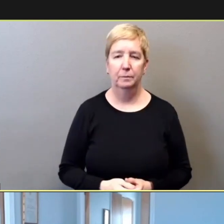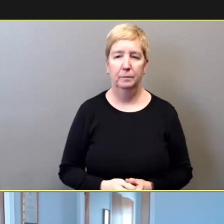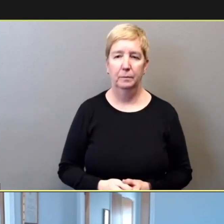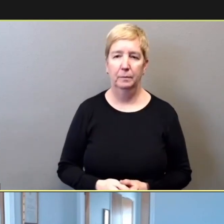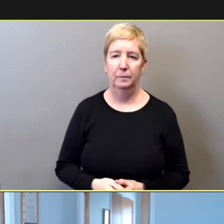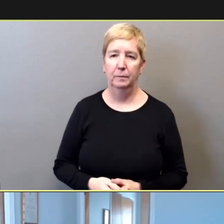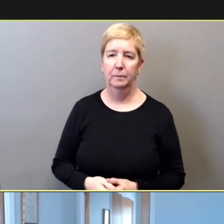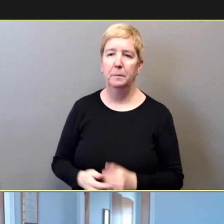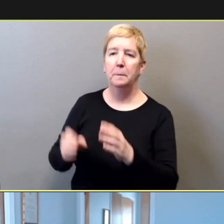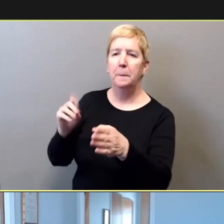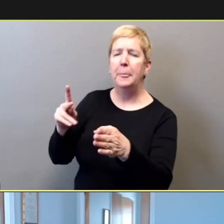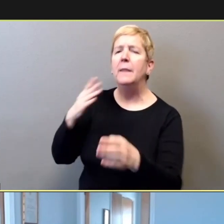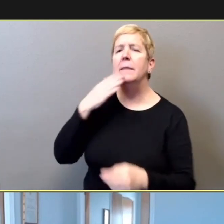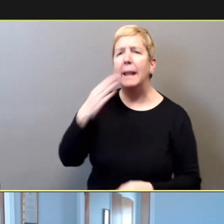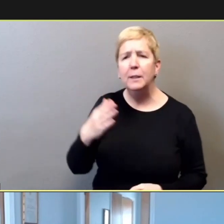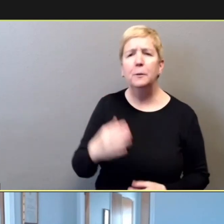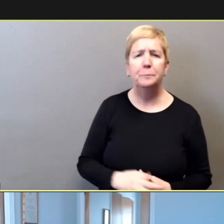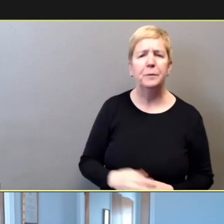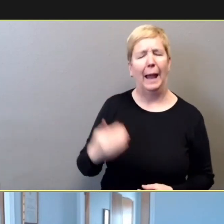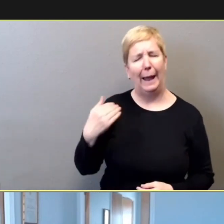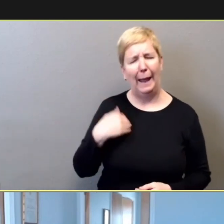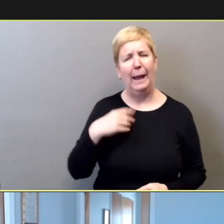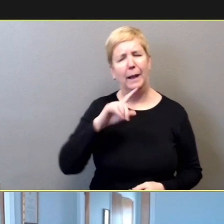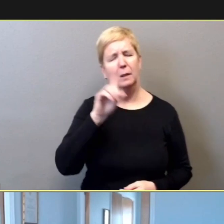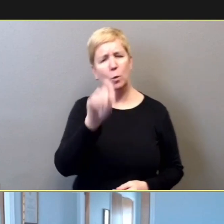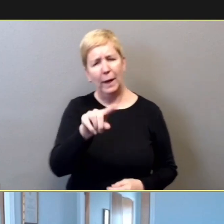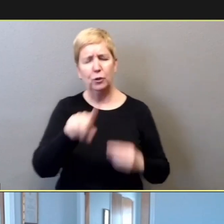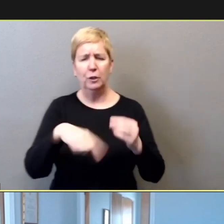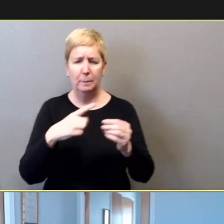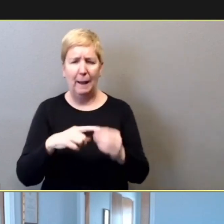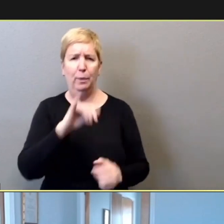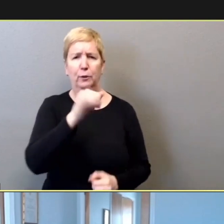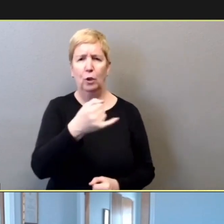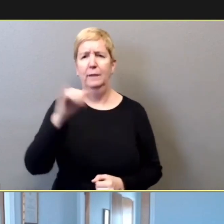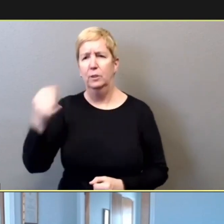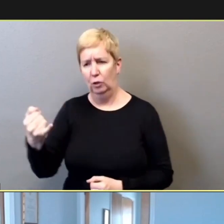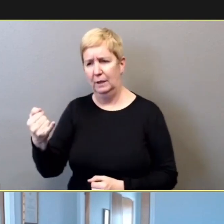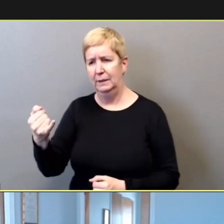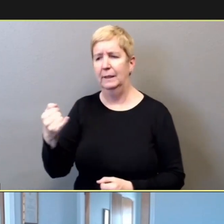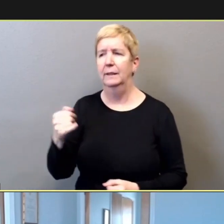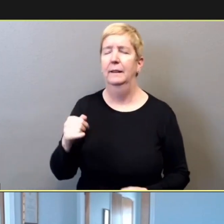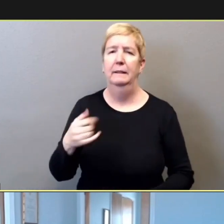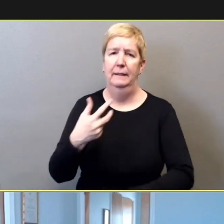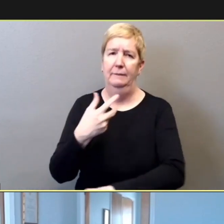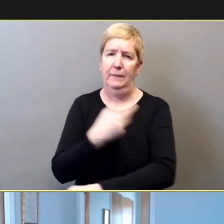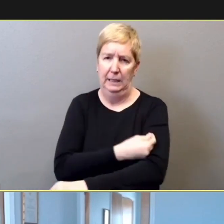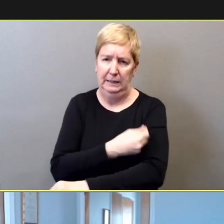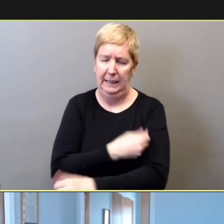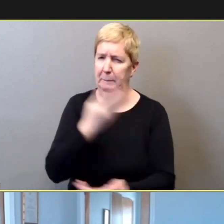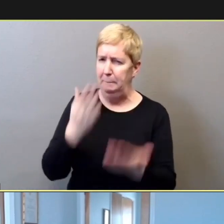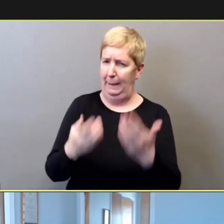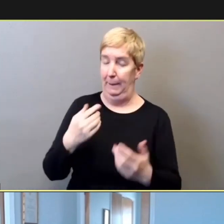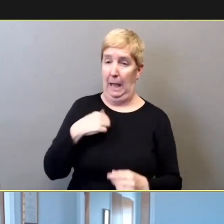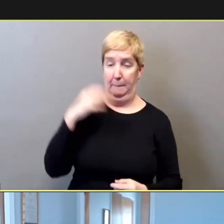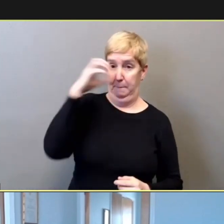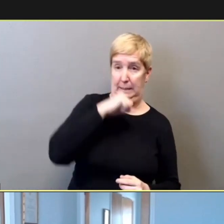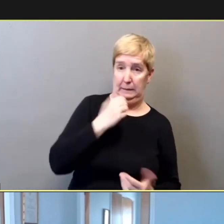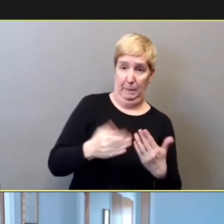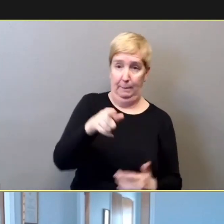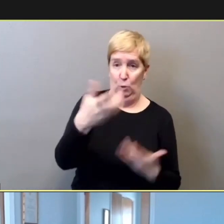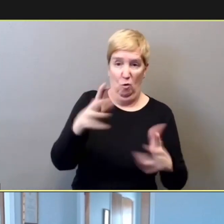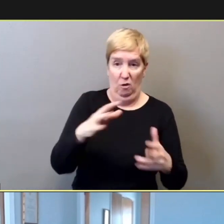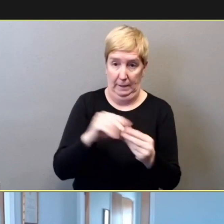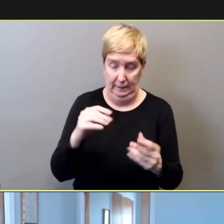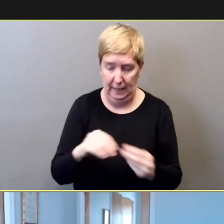very much. I had a question about Johnson & Johnson, and forgive me, I may have missed this. Do you expect